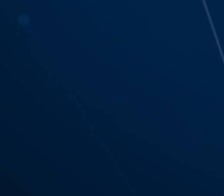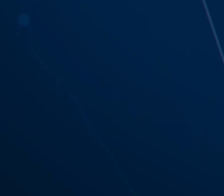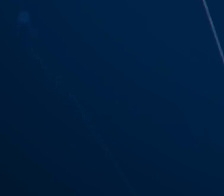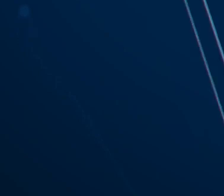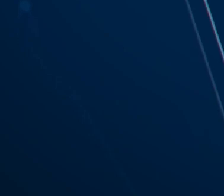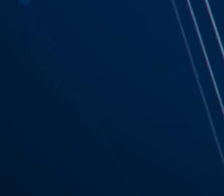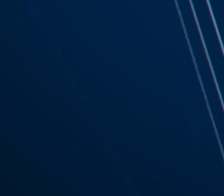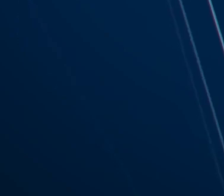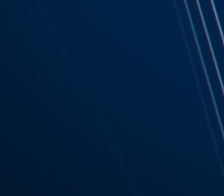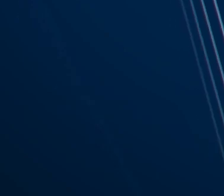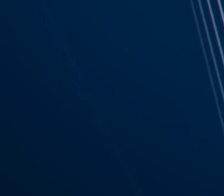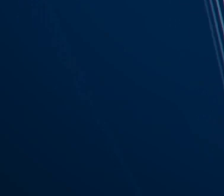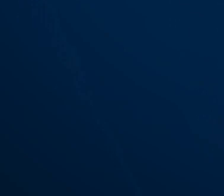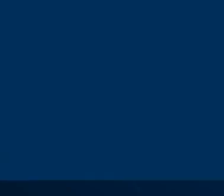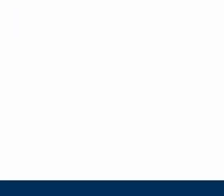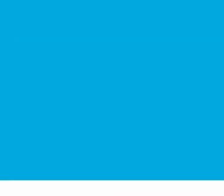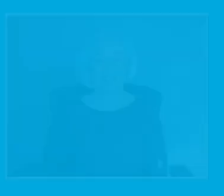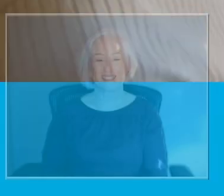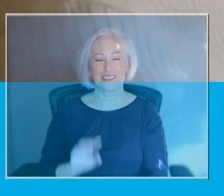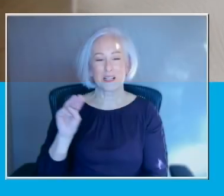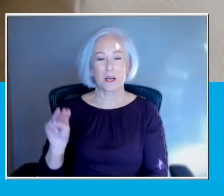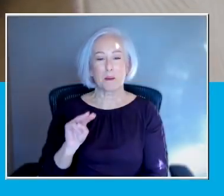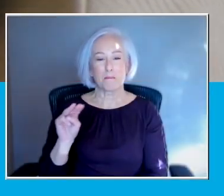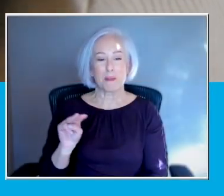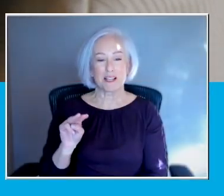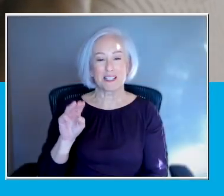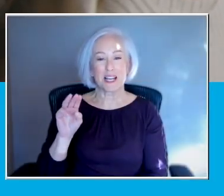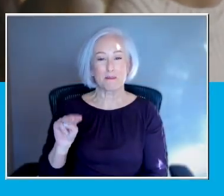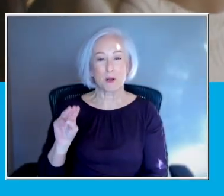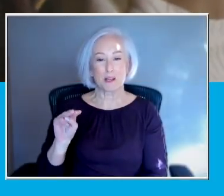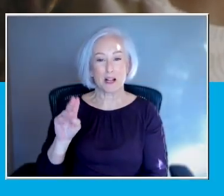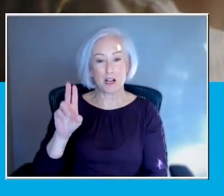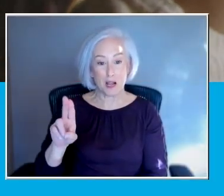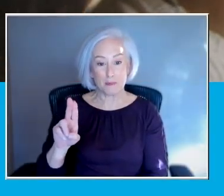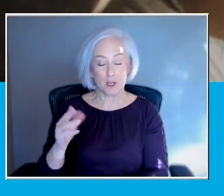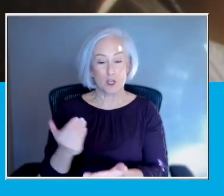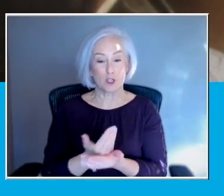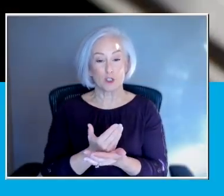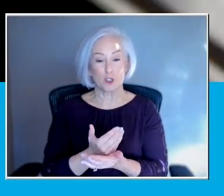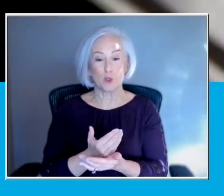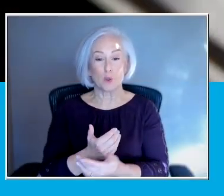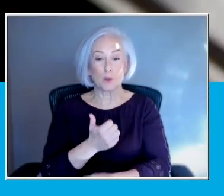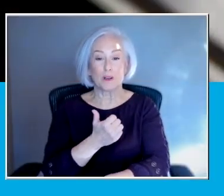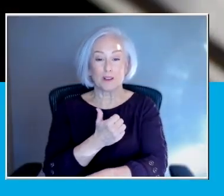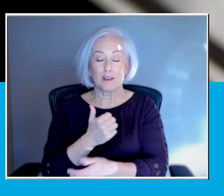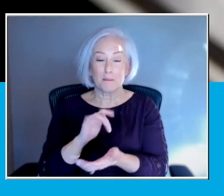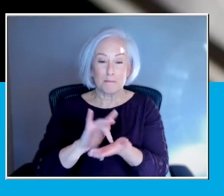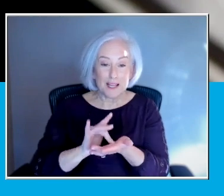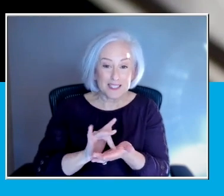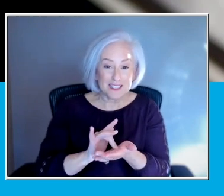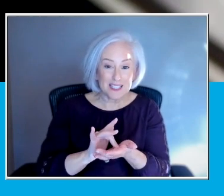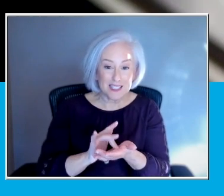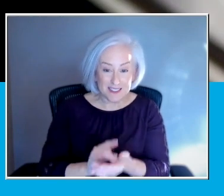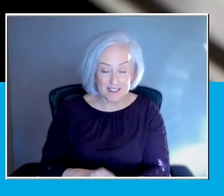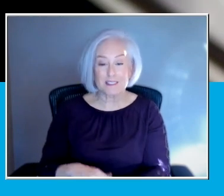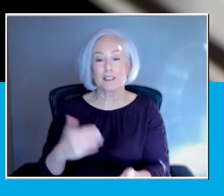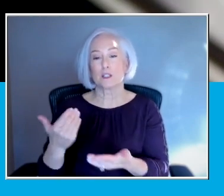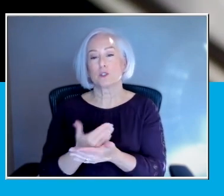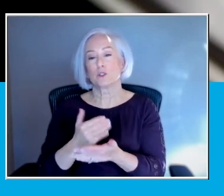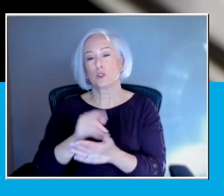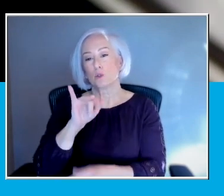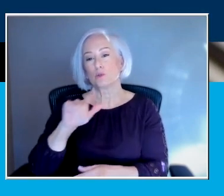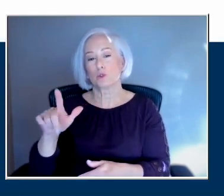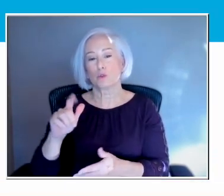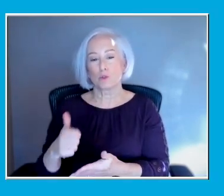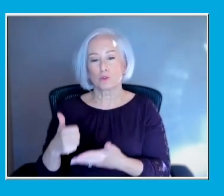Coming up Monday on the Morning Medical Update, new drugs and diagnostic tools promise to change Alzheimer's disease. But do they